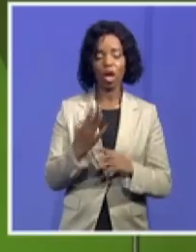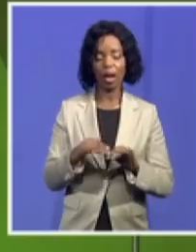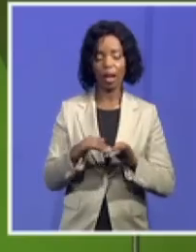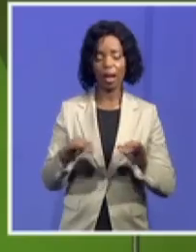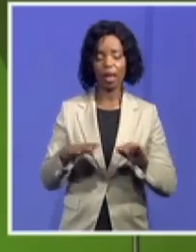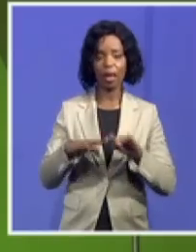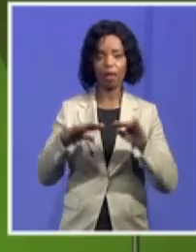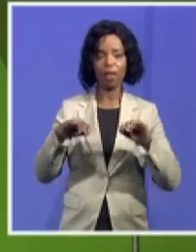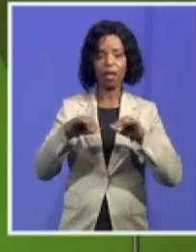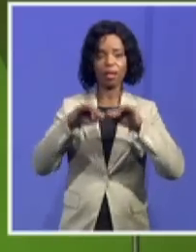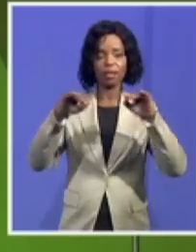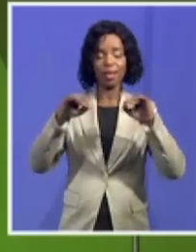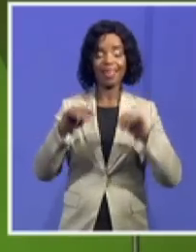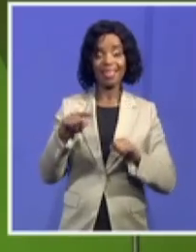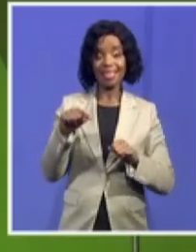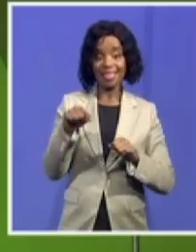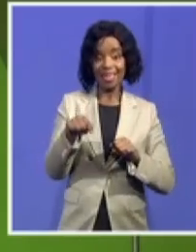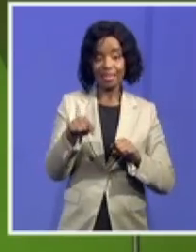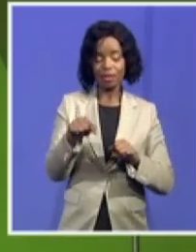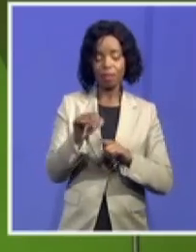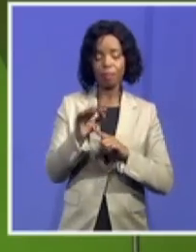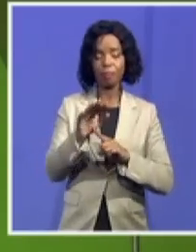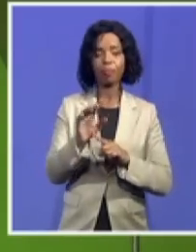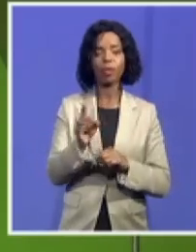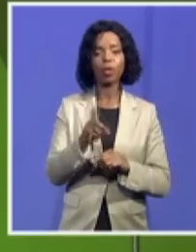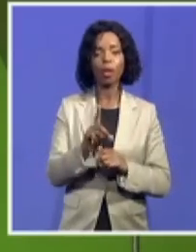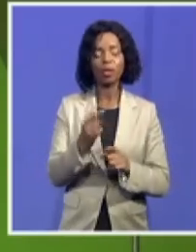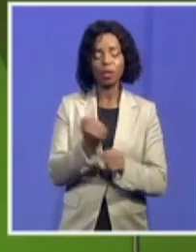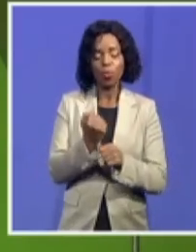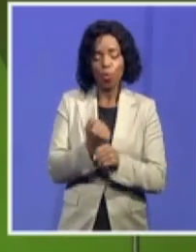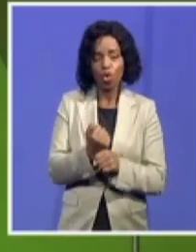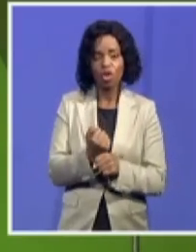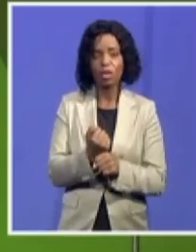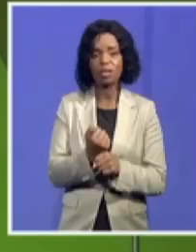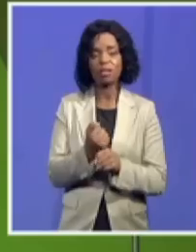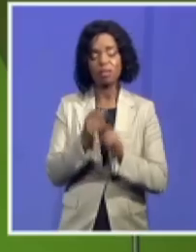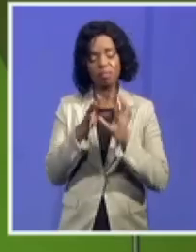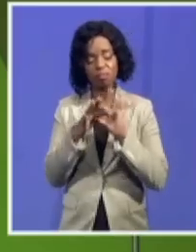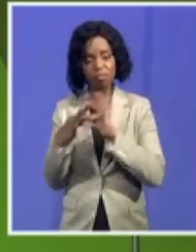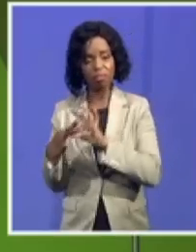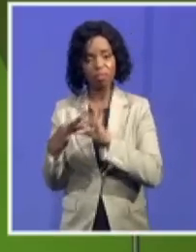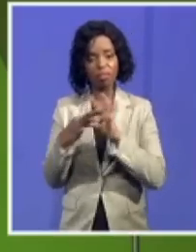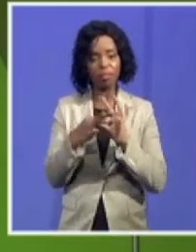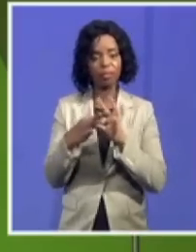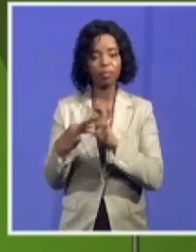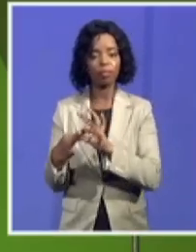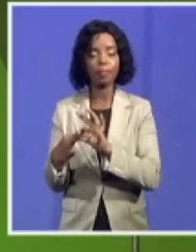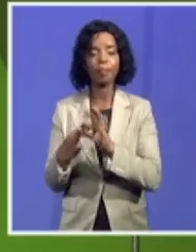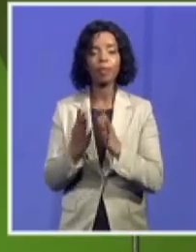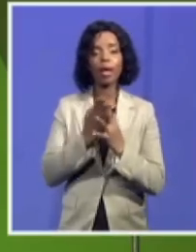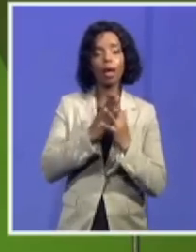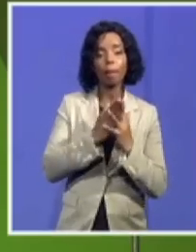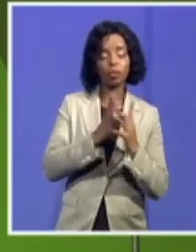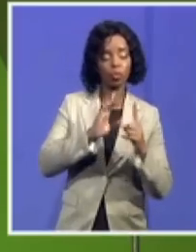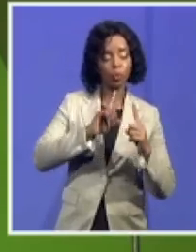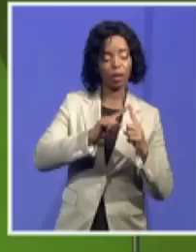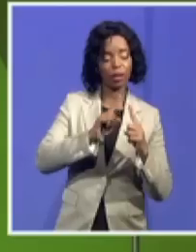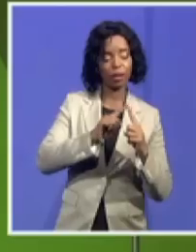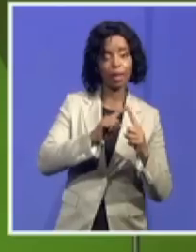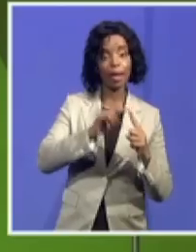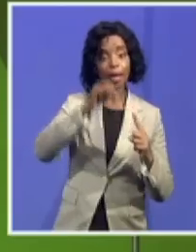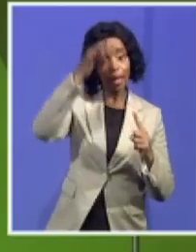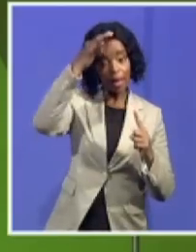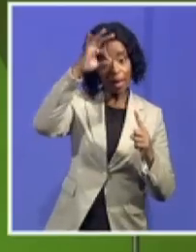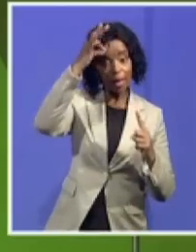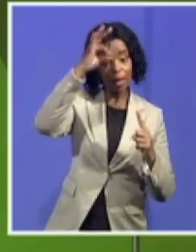This was the result of significant collaboration between the government, as